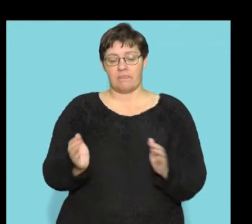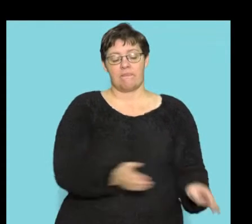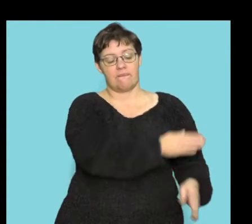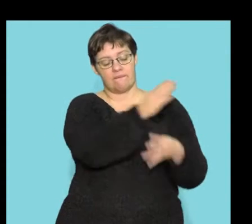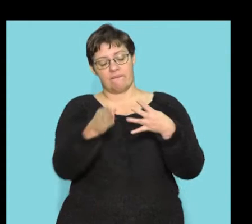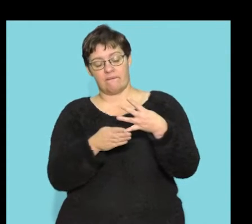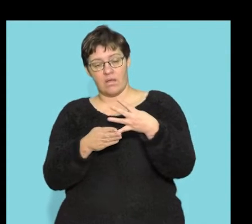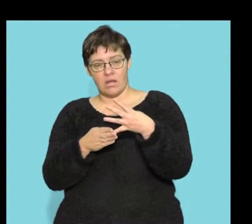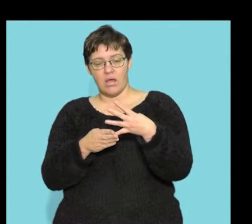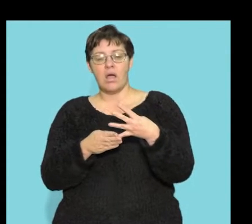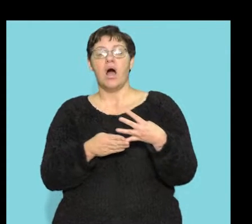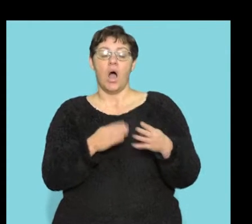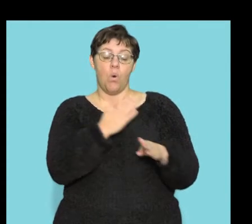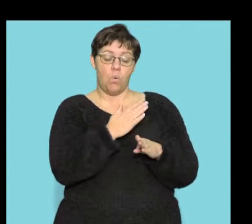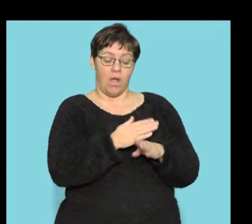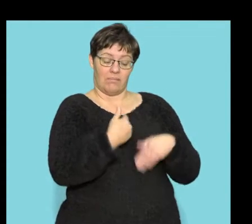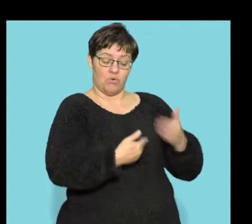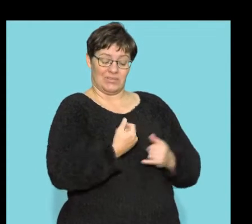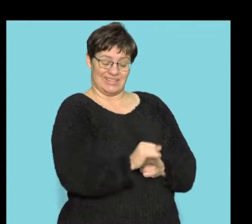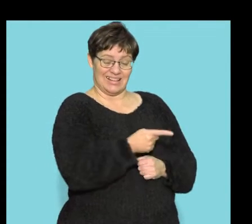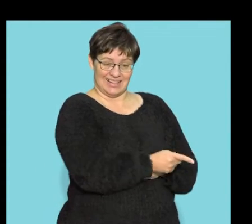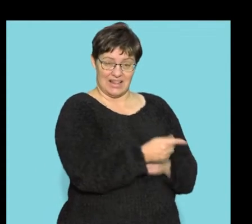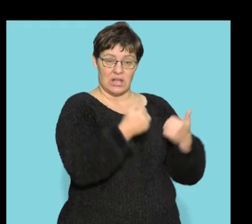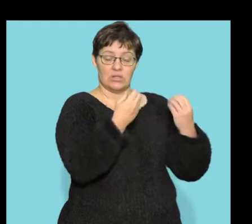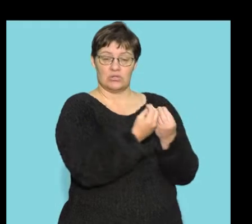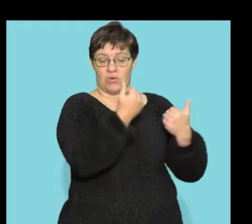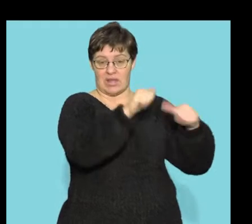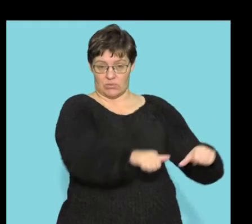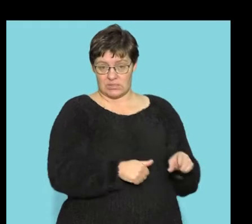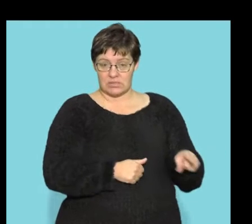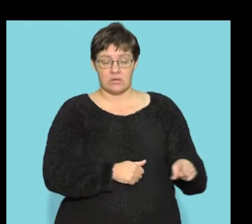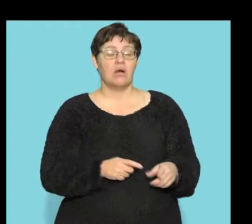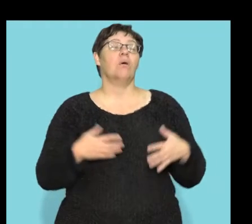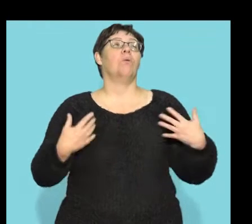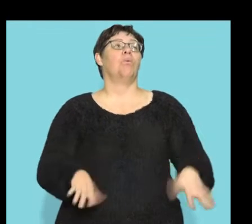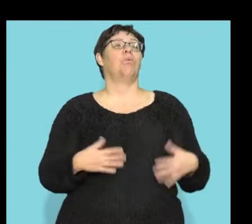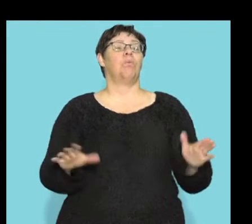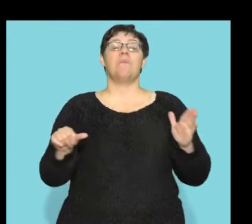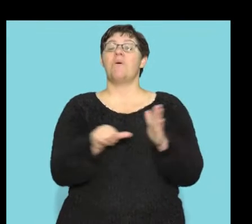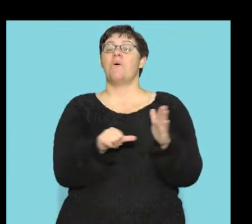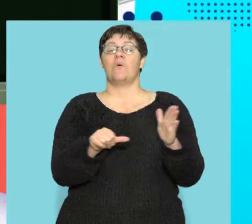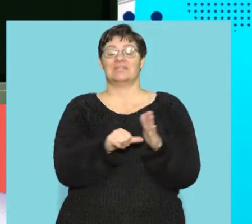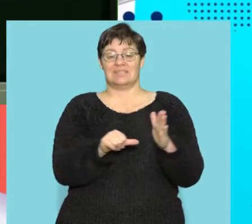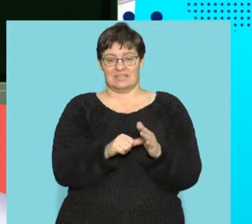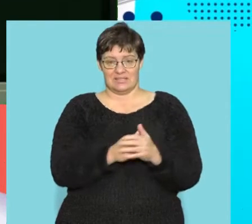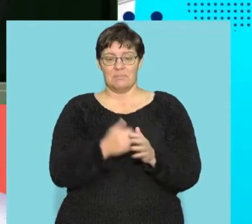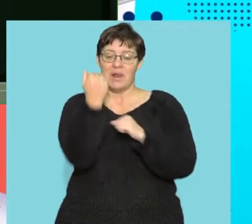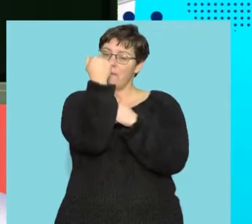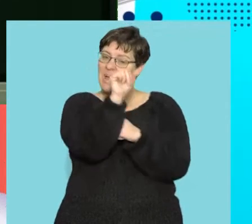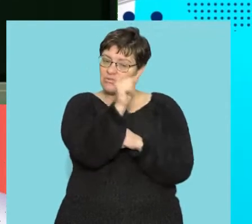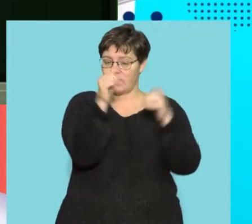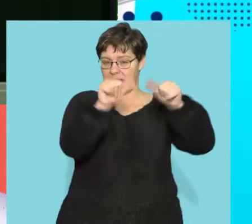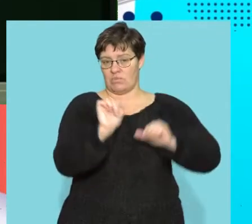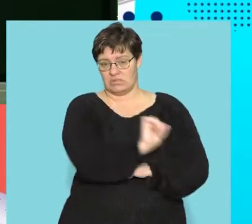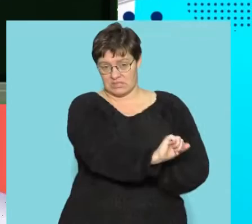Your work in process stock account. This guys is the most important. It's your